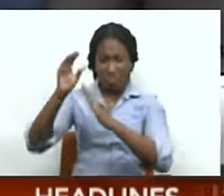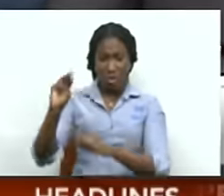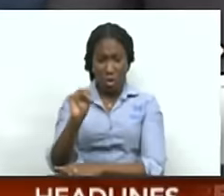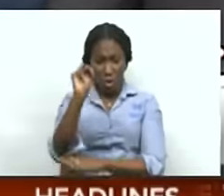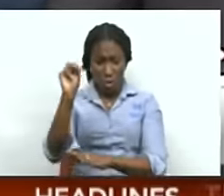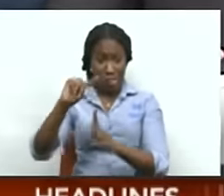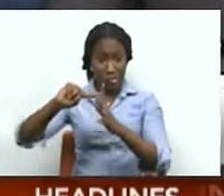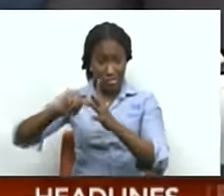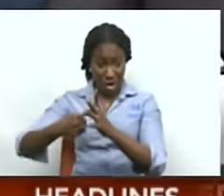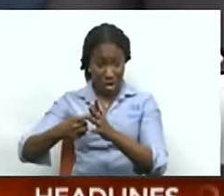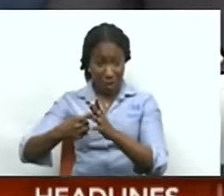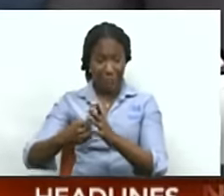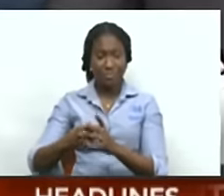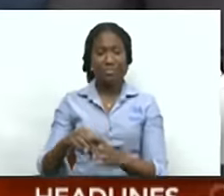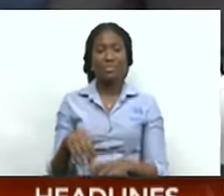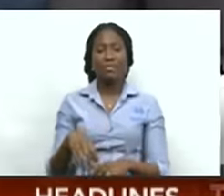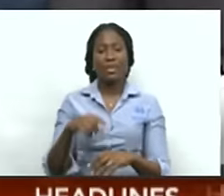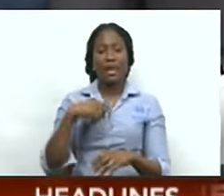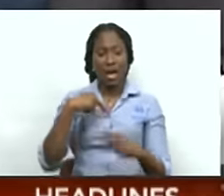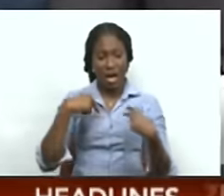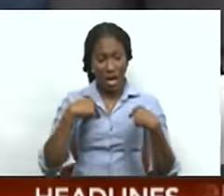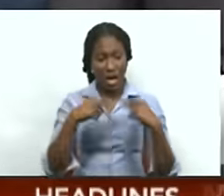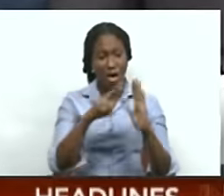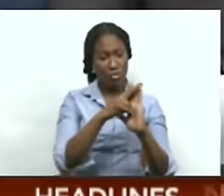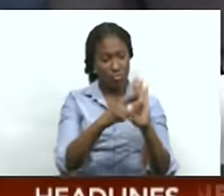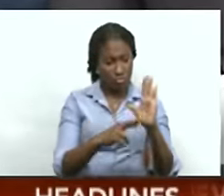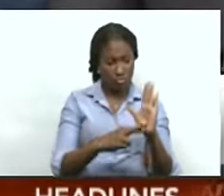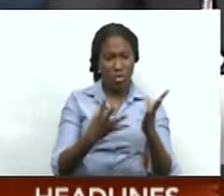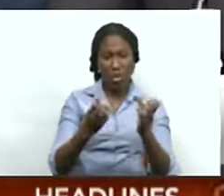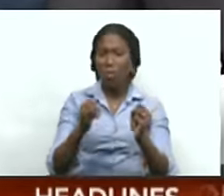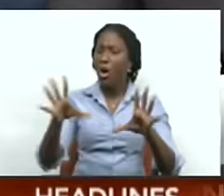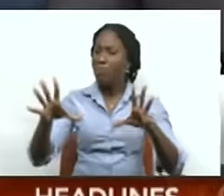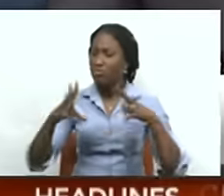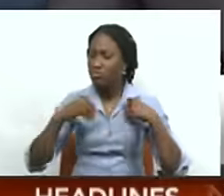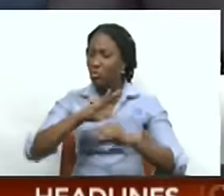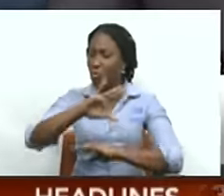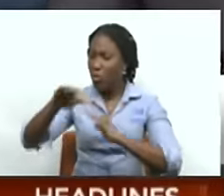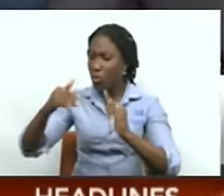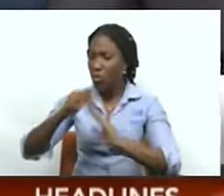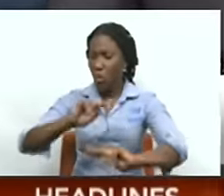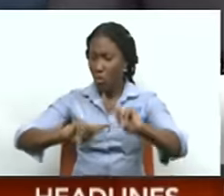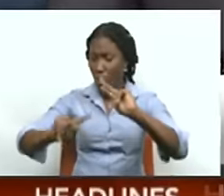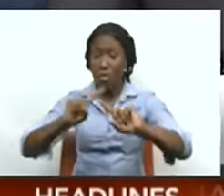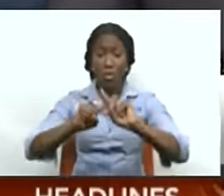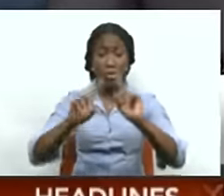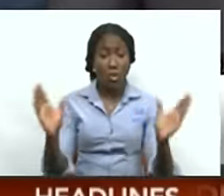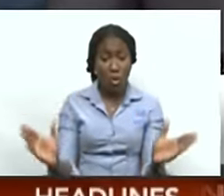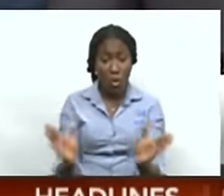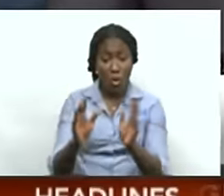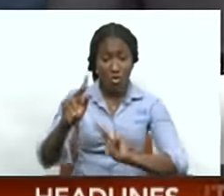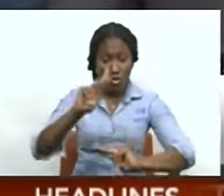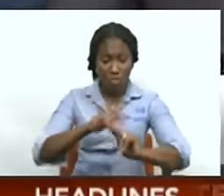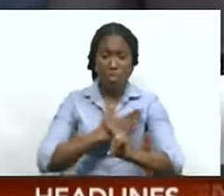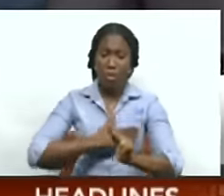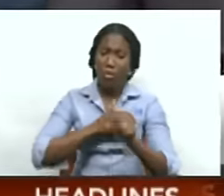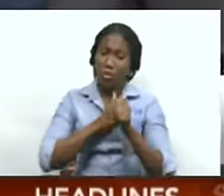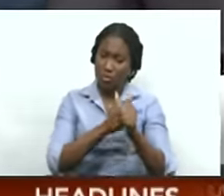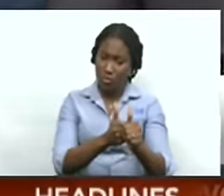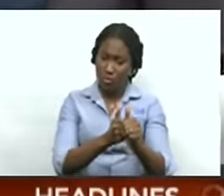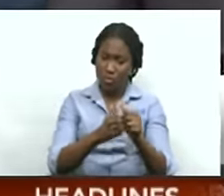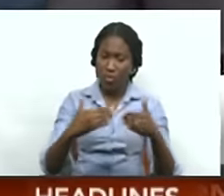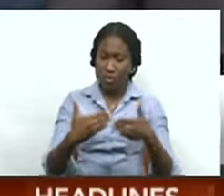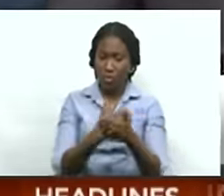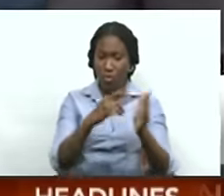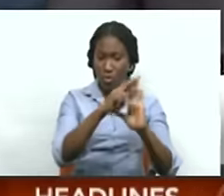to turn people away. But Minister Alison West is urging people to abide by the new policy, which now allows visitors